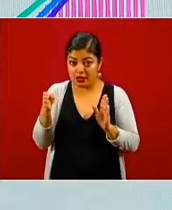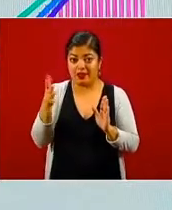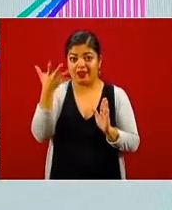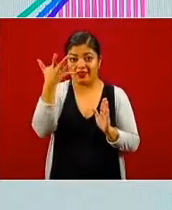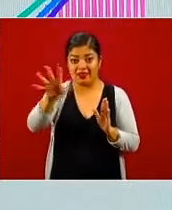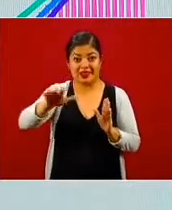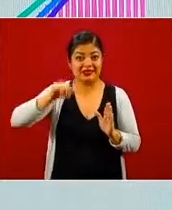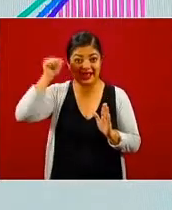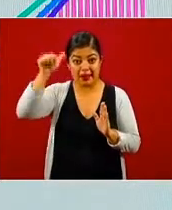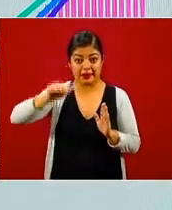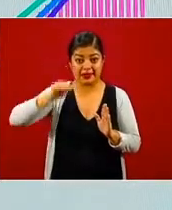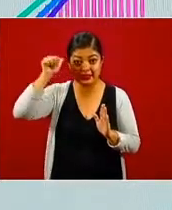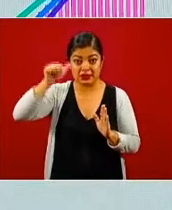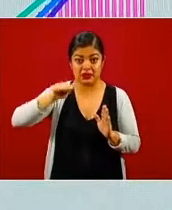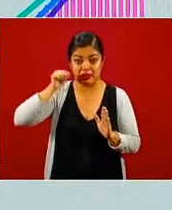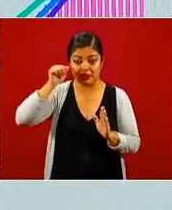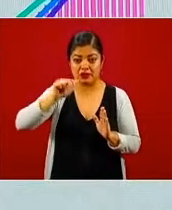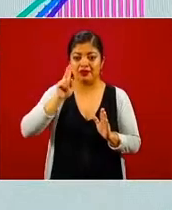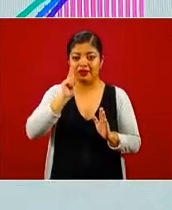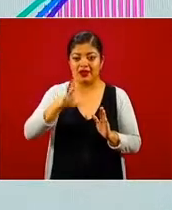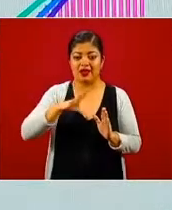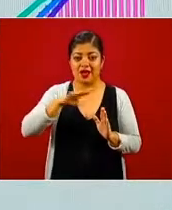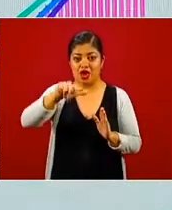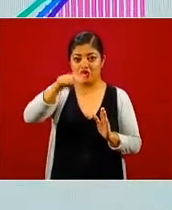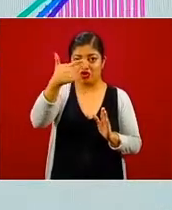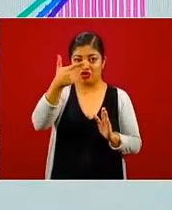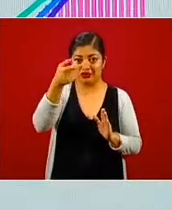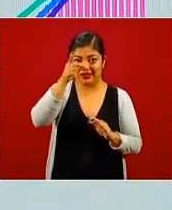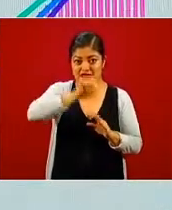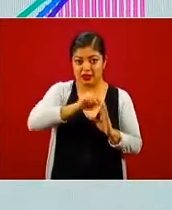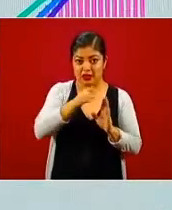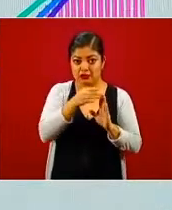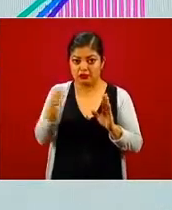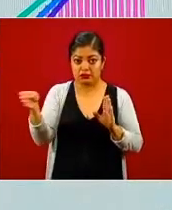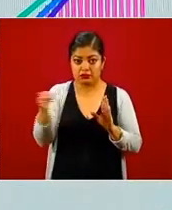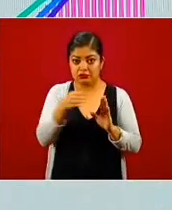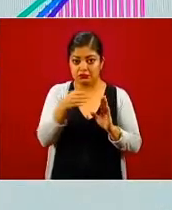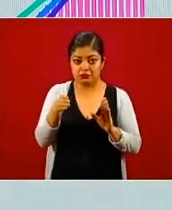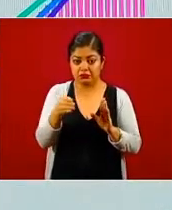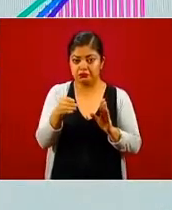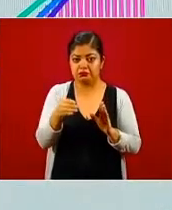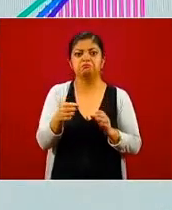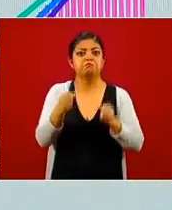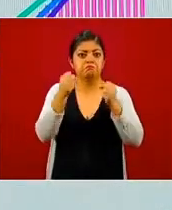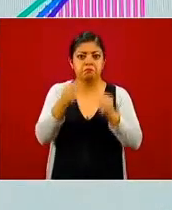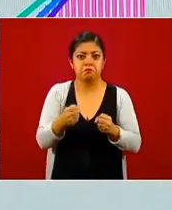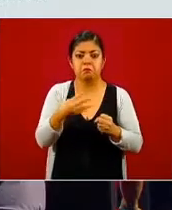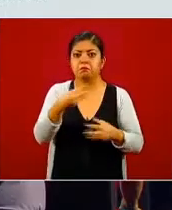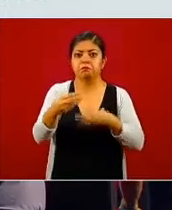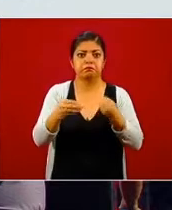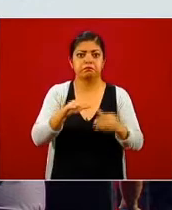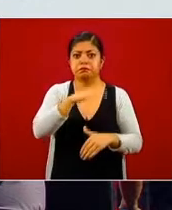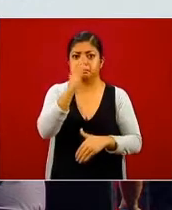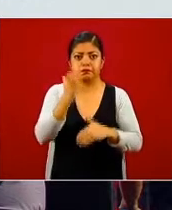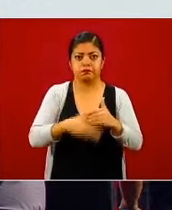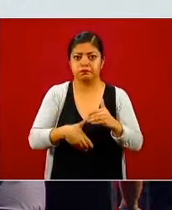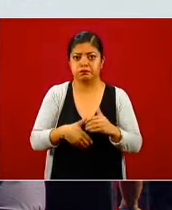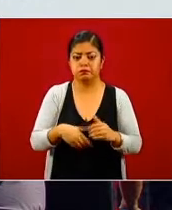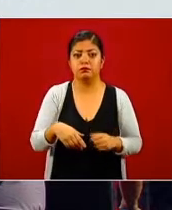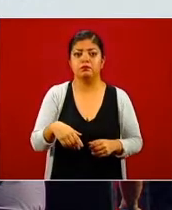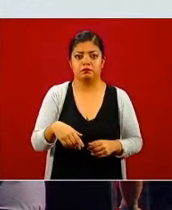28th to April 10th, in those 12 days, we would